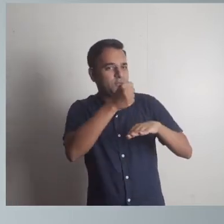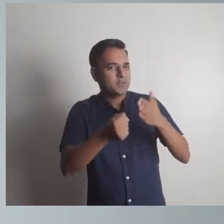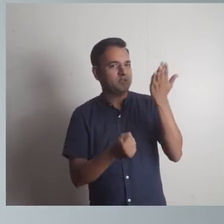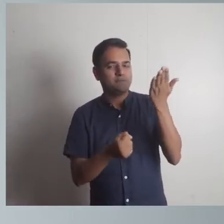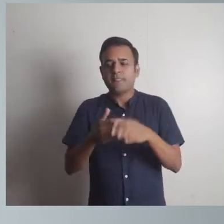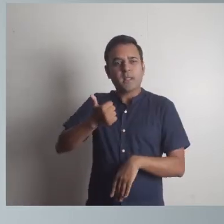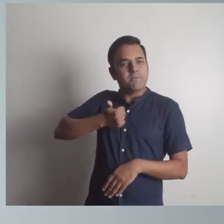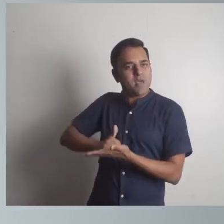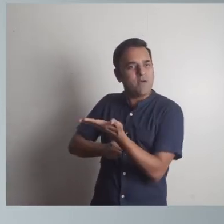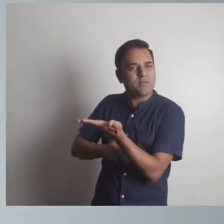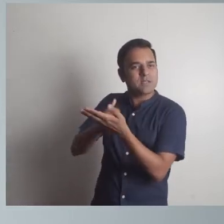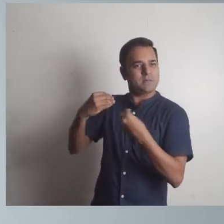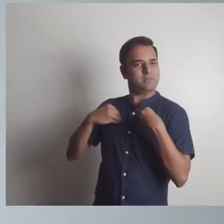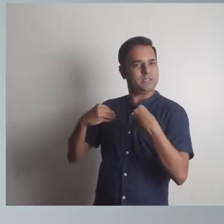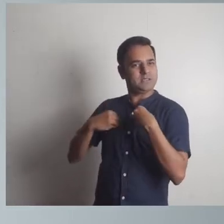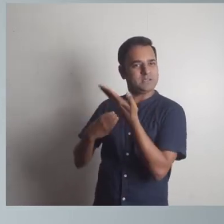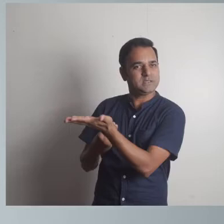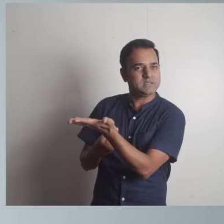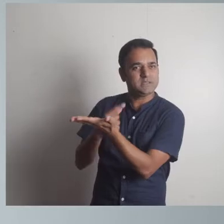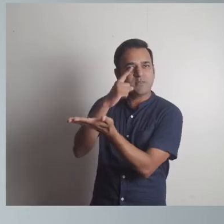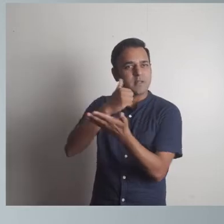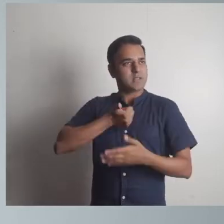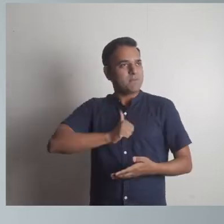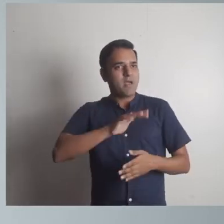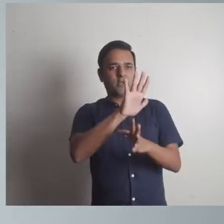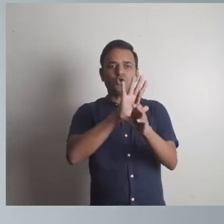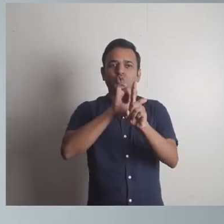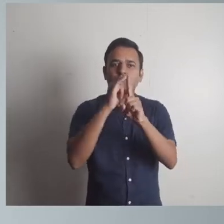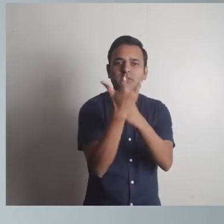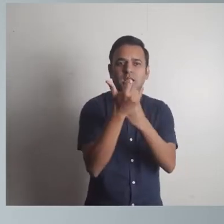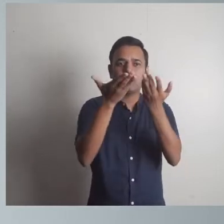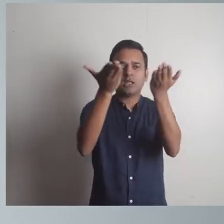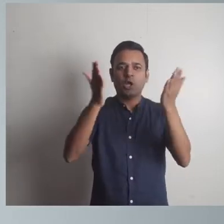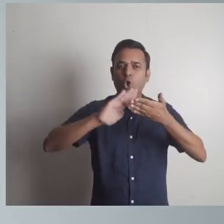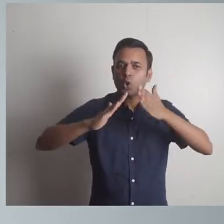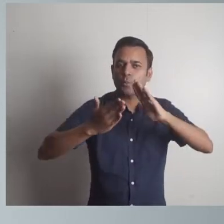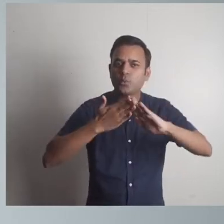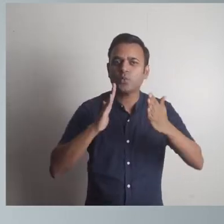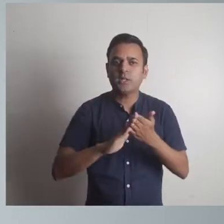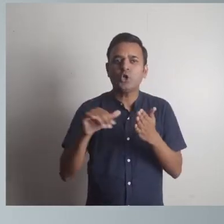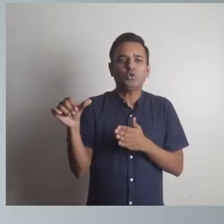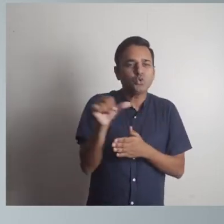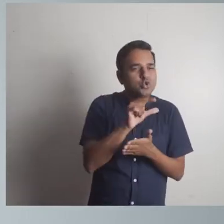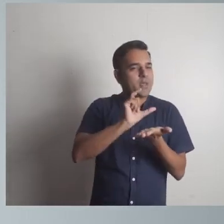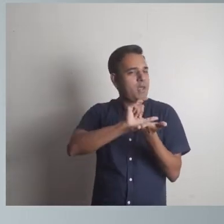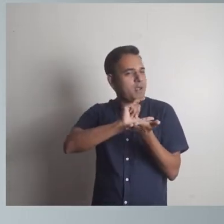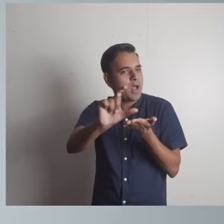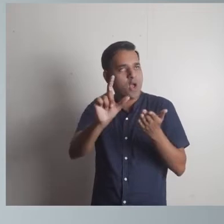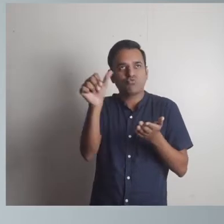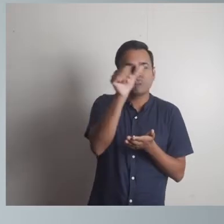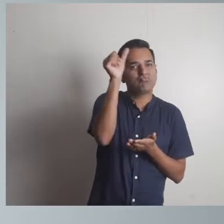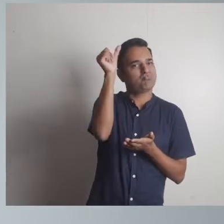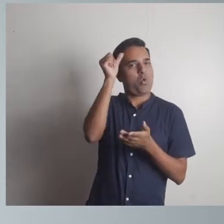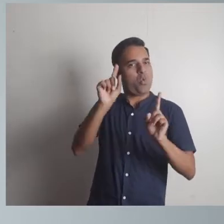change, one of the biggest sets of learnings that is a set of feminist and left-wing learning is climate change is just a symptom